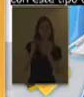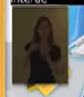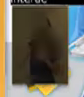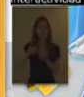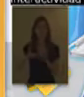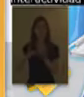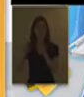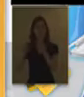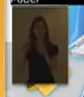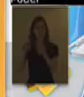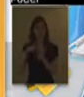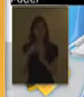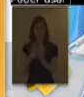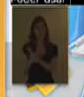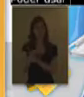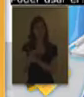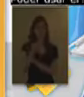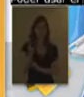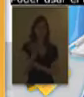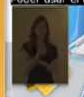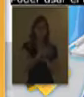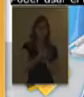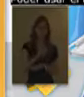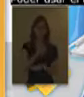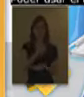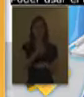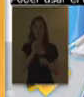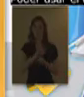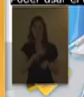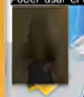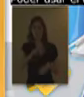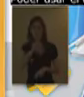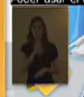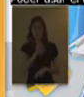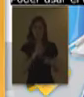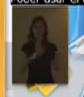TV as a new interface, not better or worse, but just different.